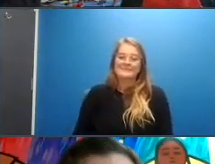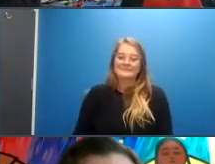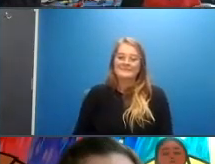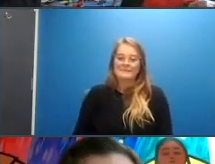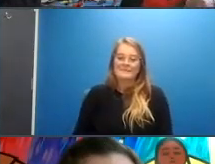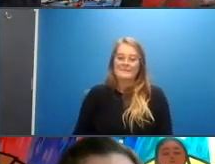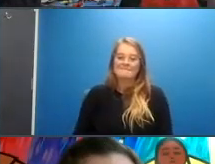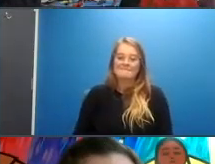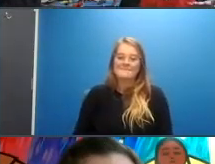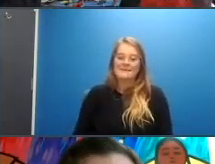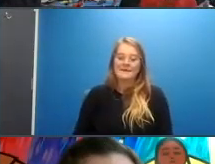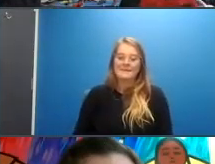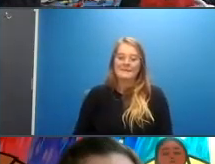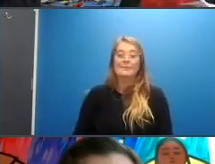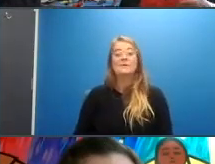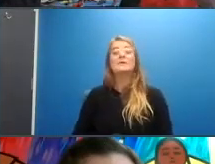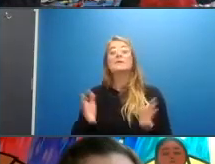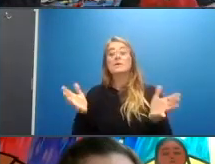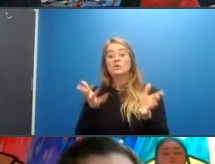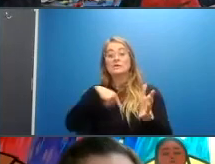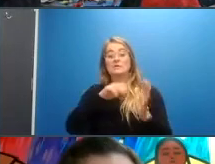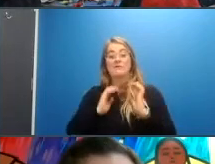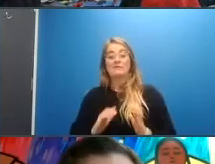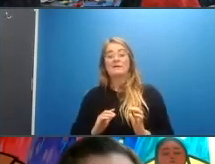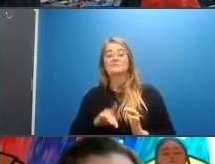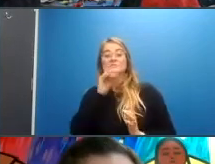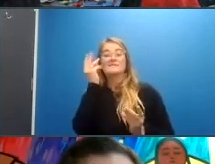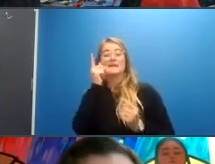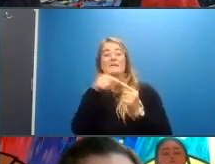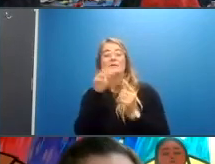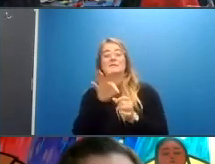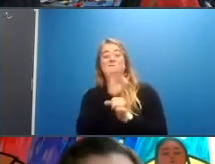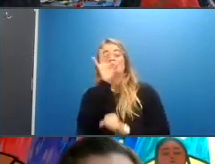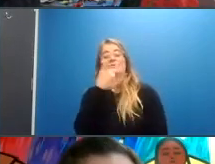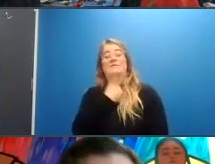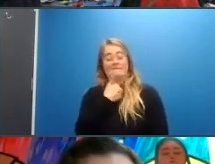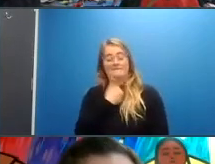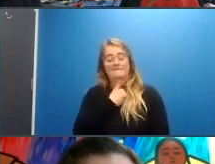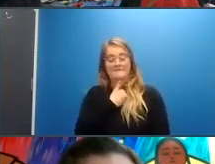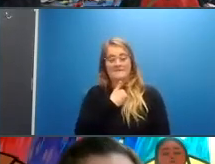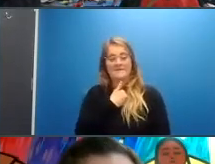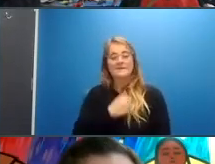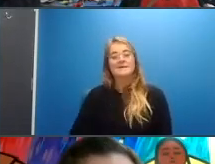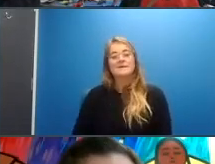to consider their spiritual self. And one thing that